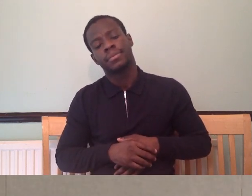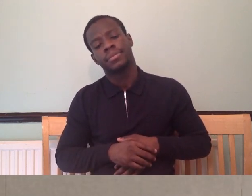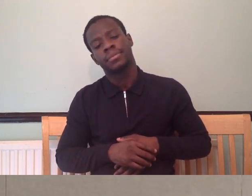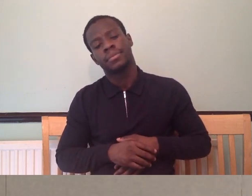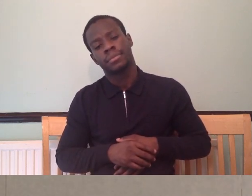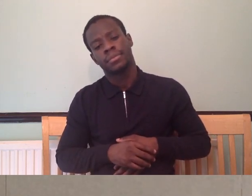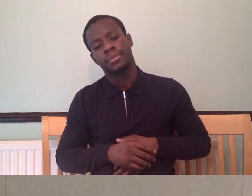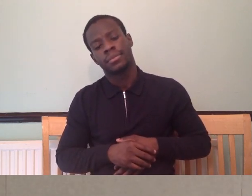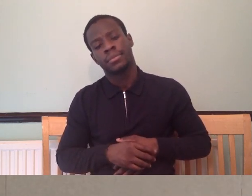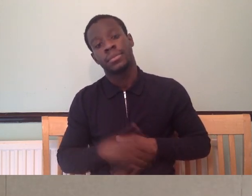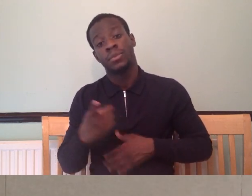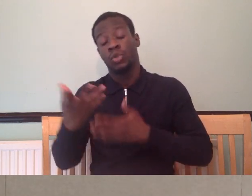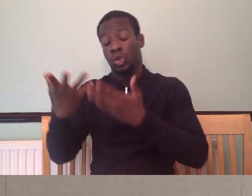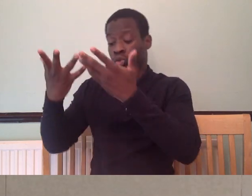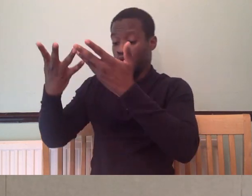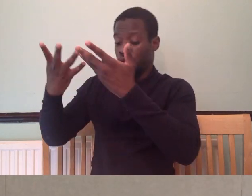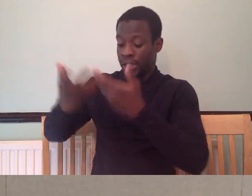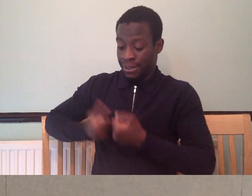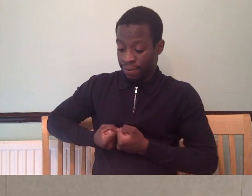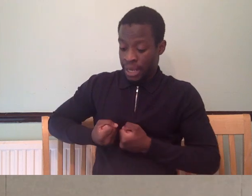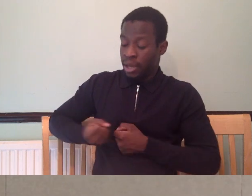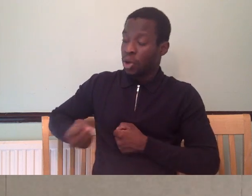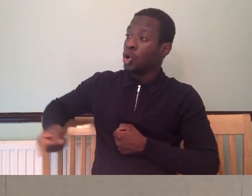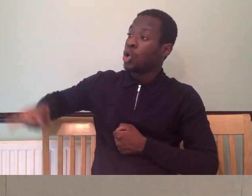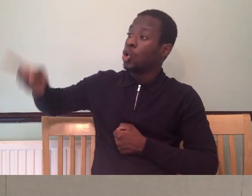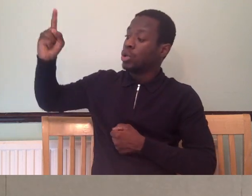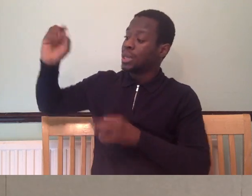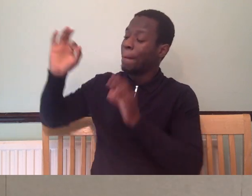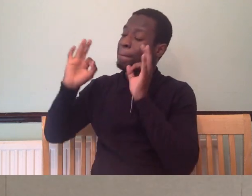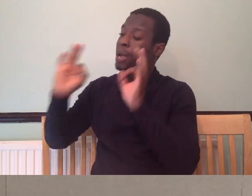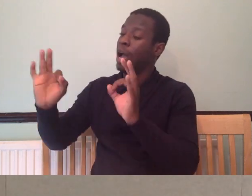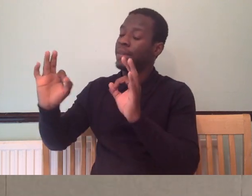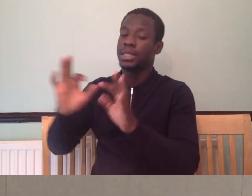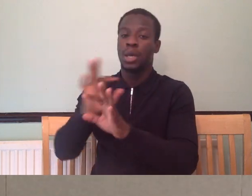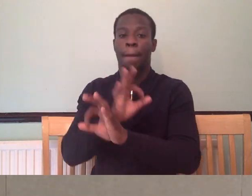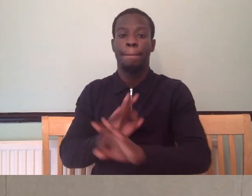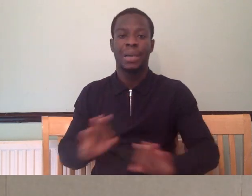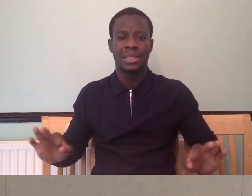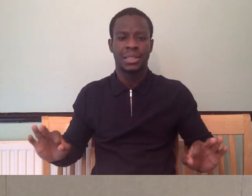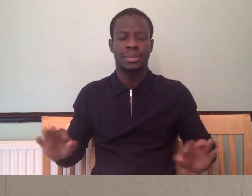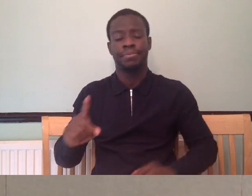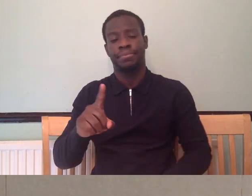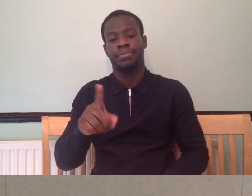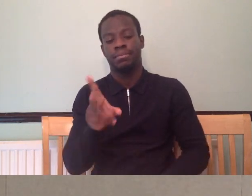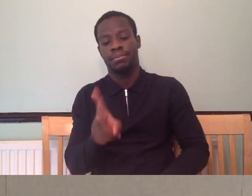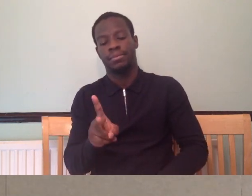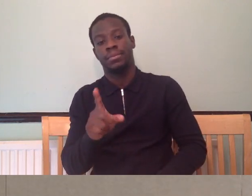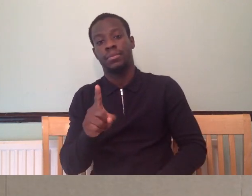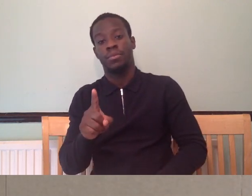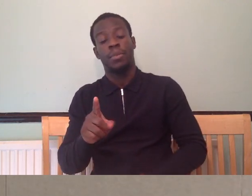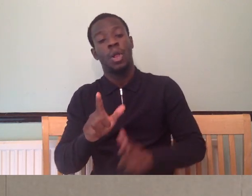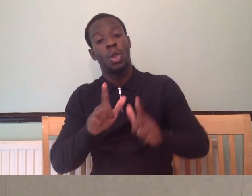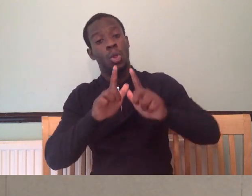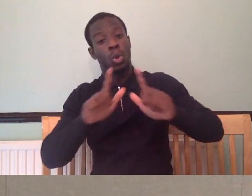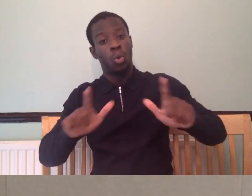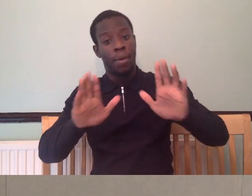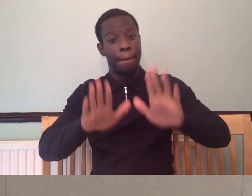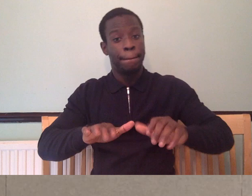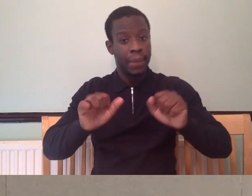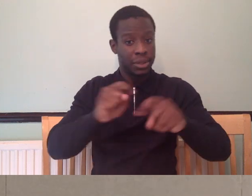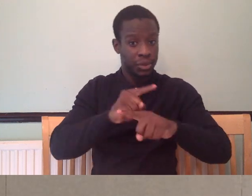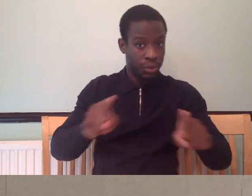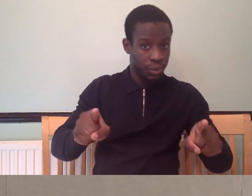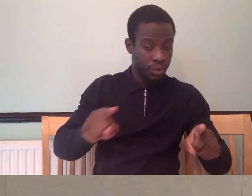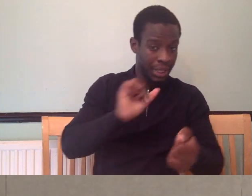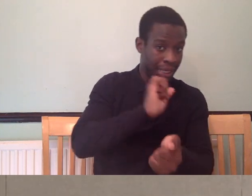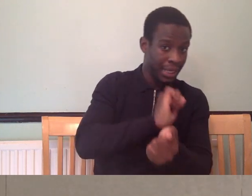is that of receiving God's perfect peace. Listen to what it says again. The Lord bless you and keep you.